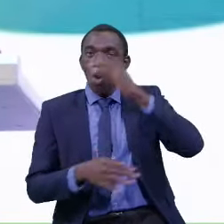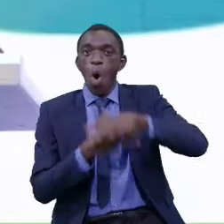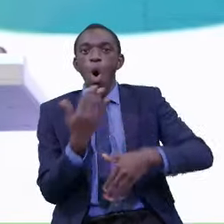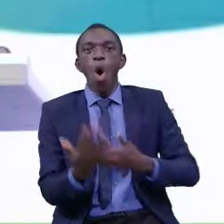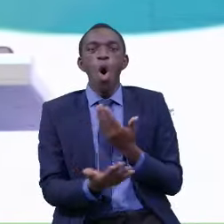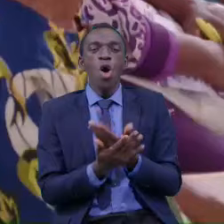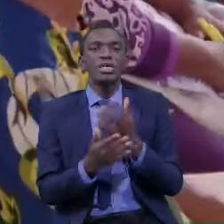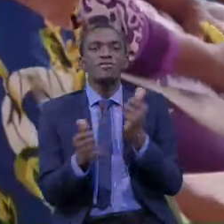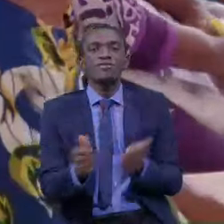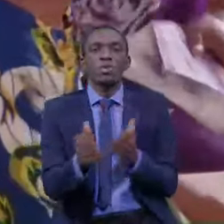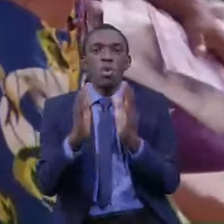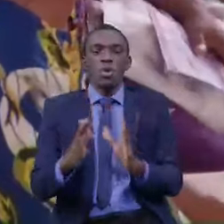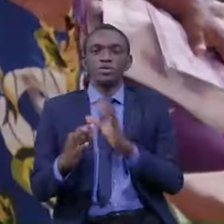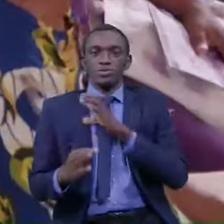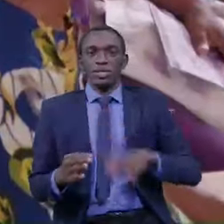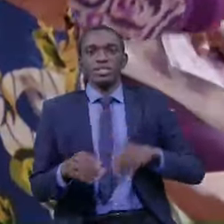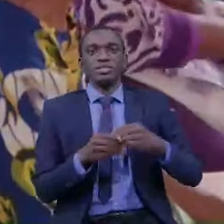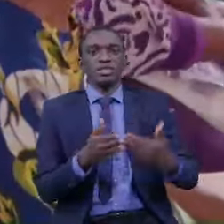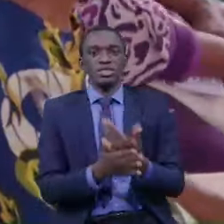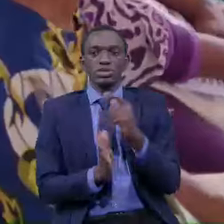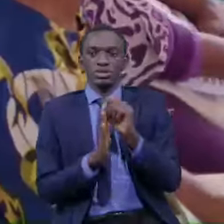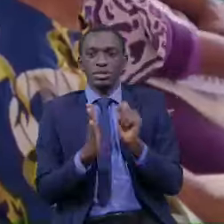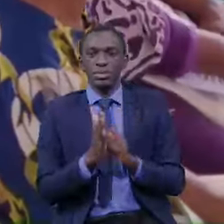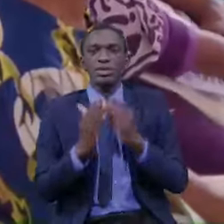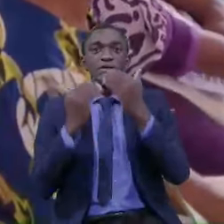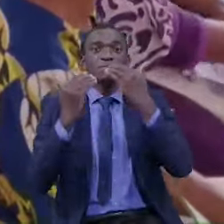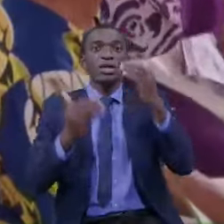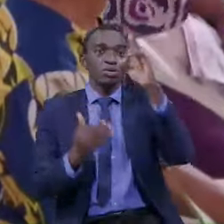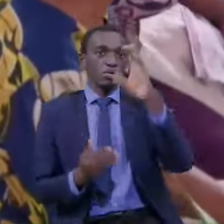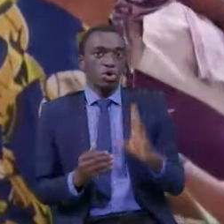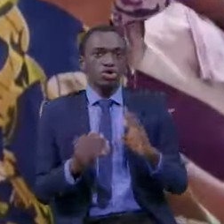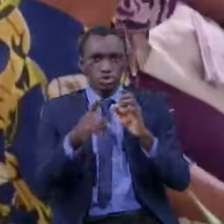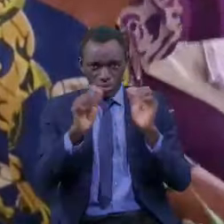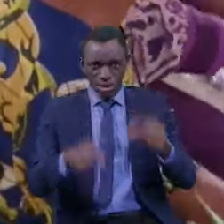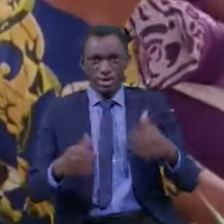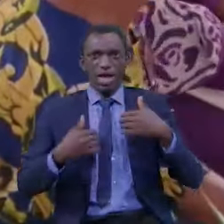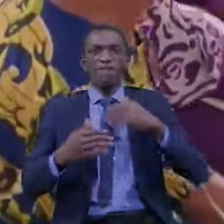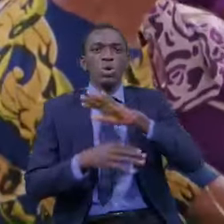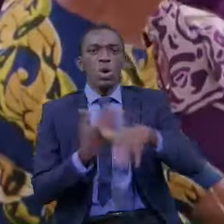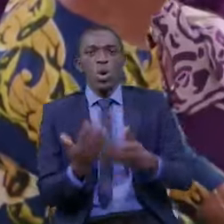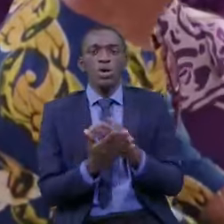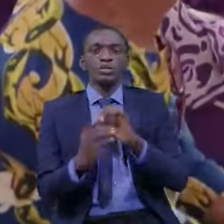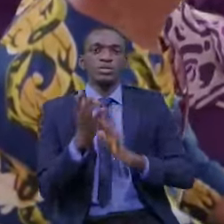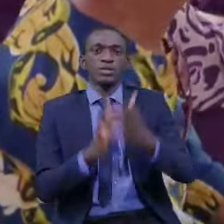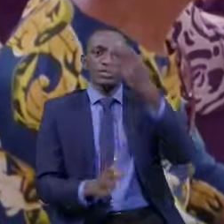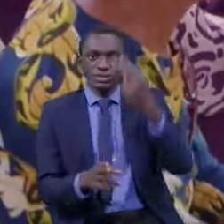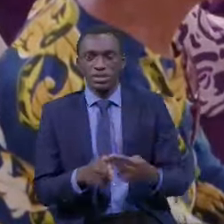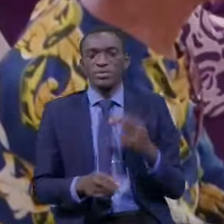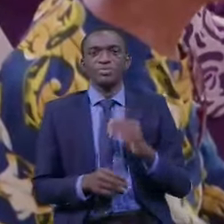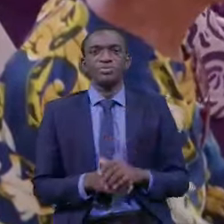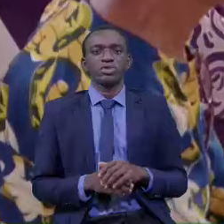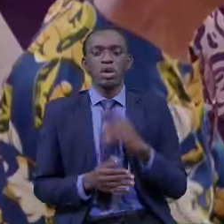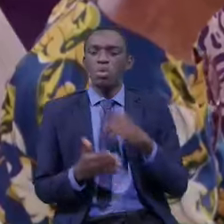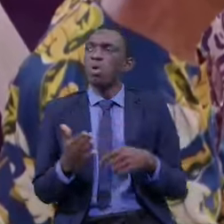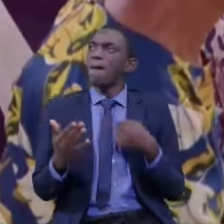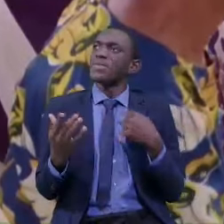it's available for you. I said it's available for you. What do I do?